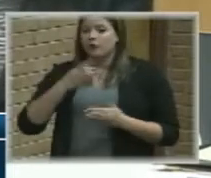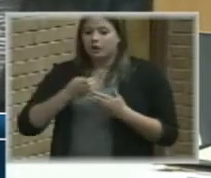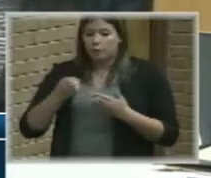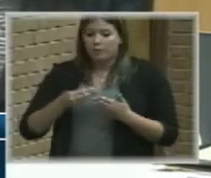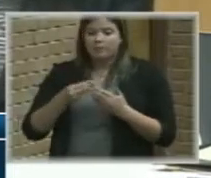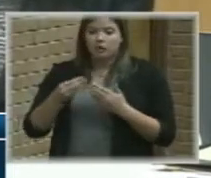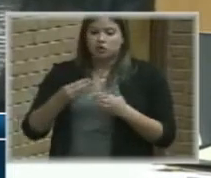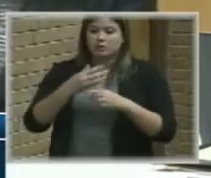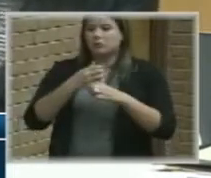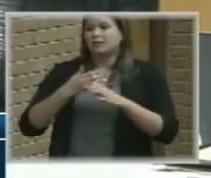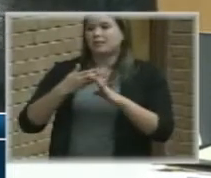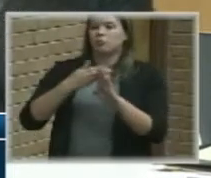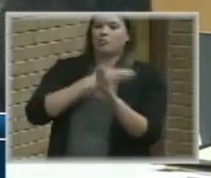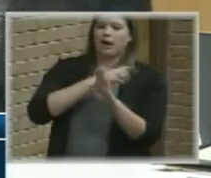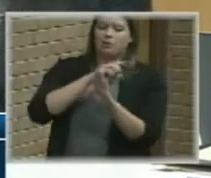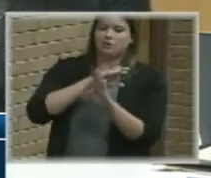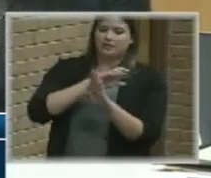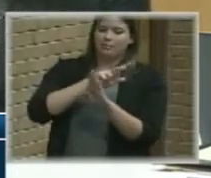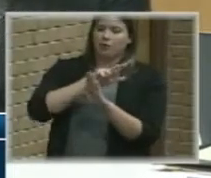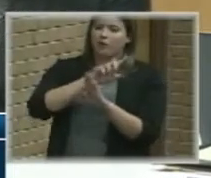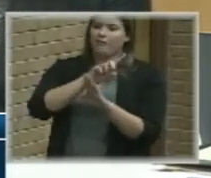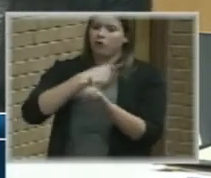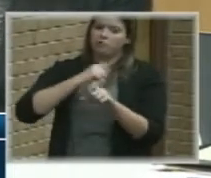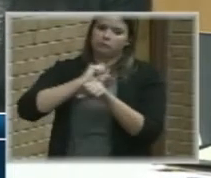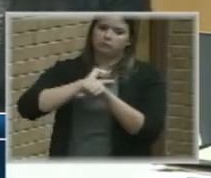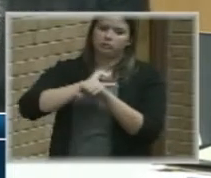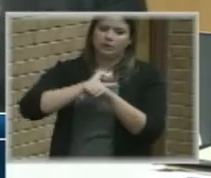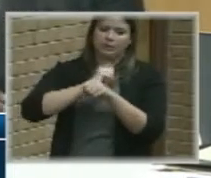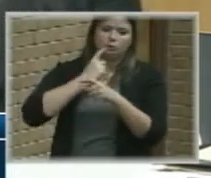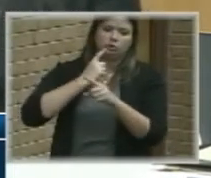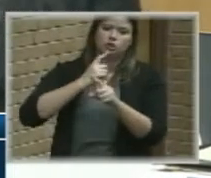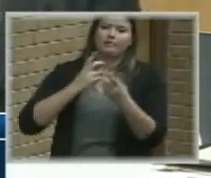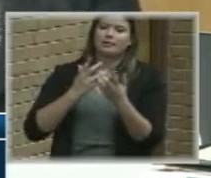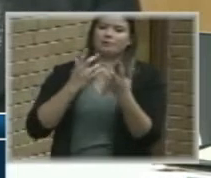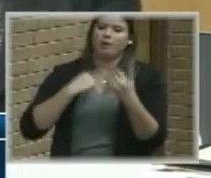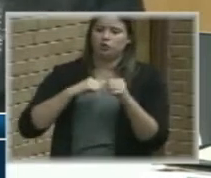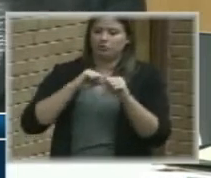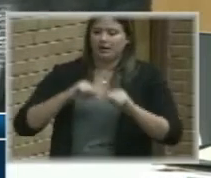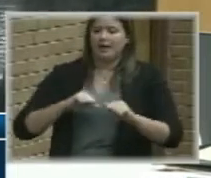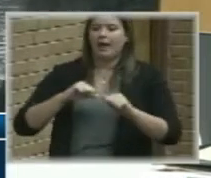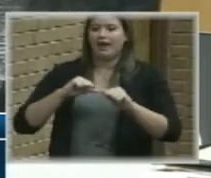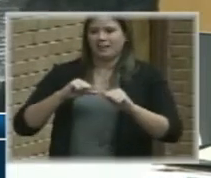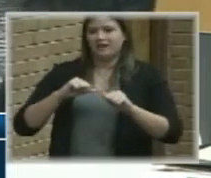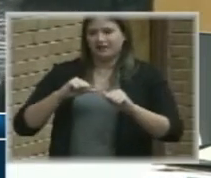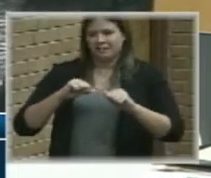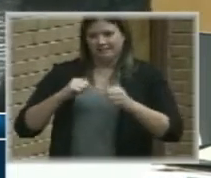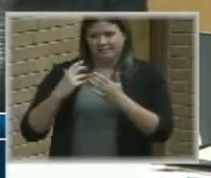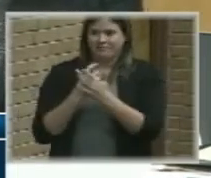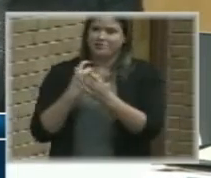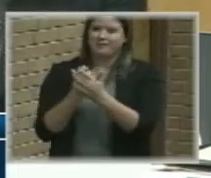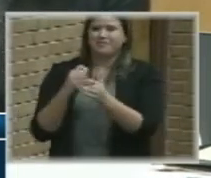prior to December 31st, and we are working to achieve as much bang for our buck as possible.